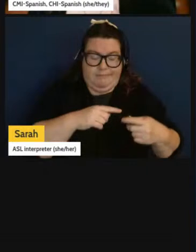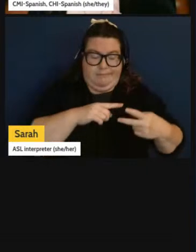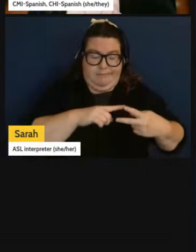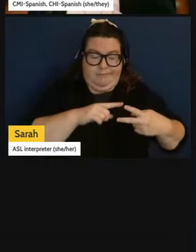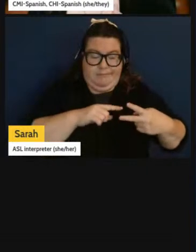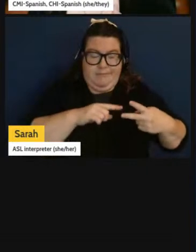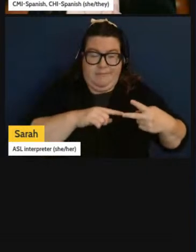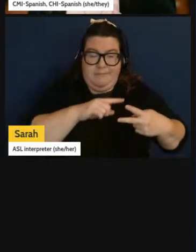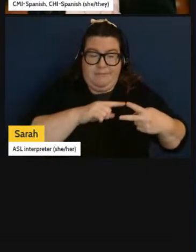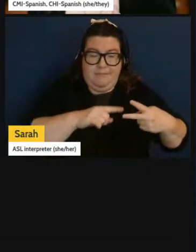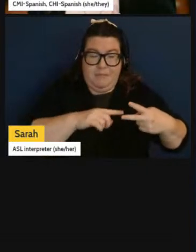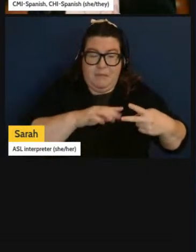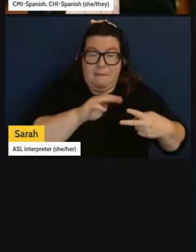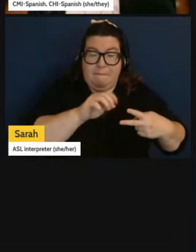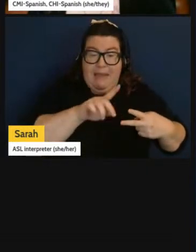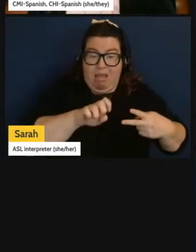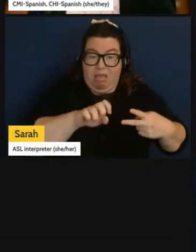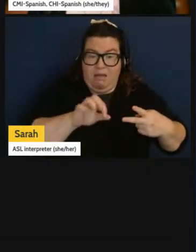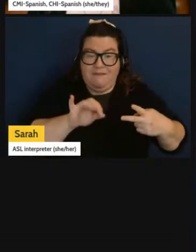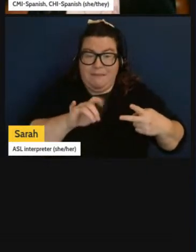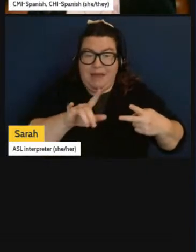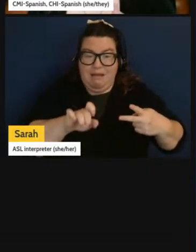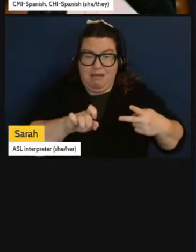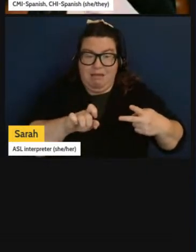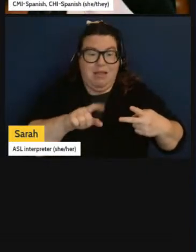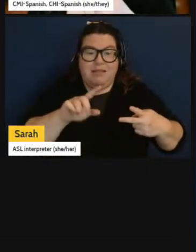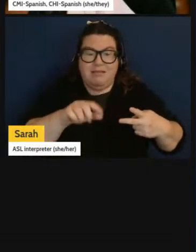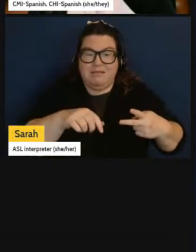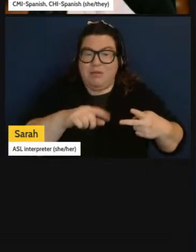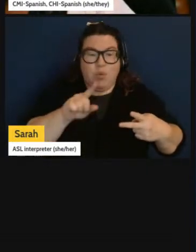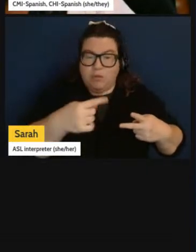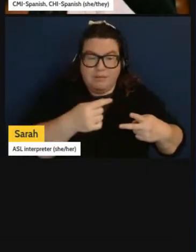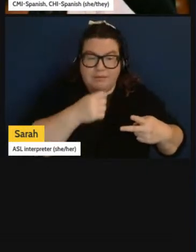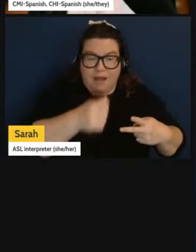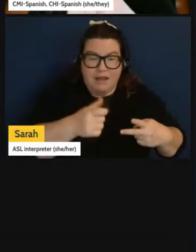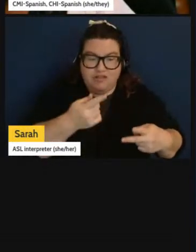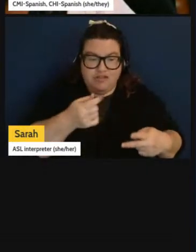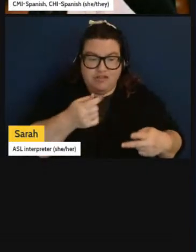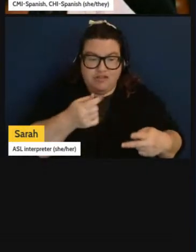they're sexes. And two, there's only two options.